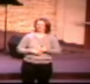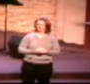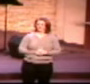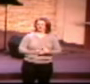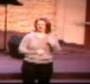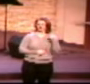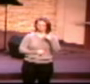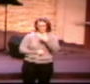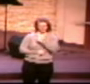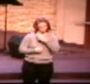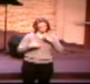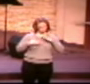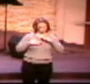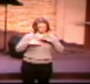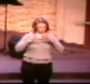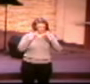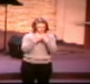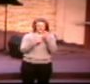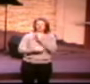we, the body of Christ,